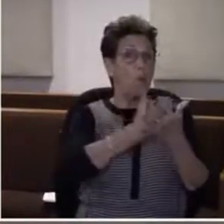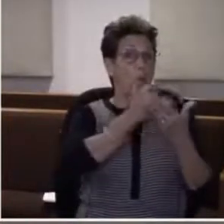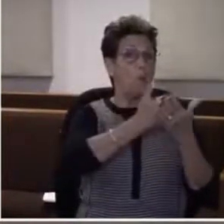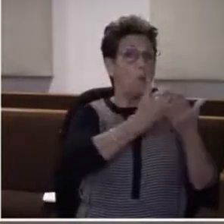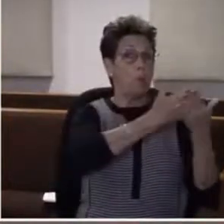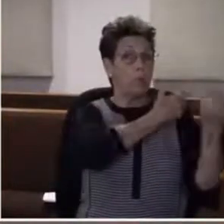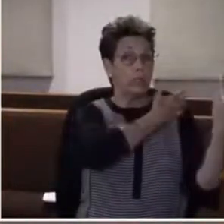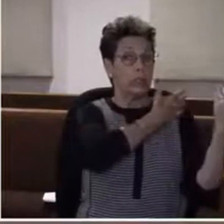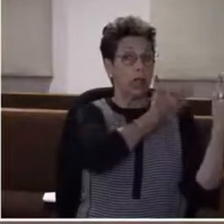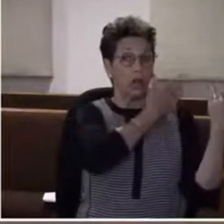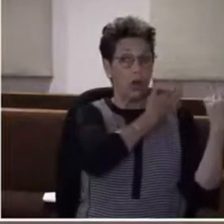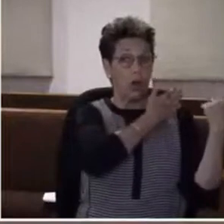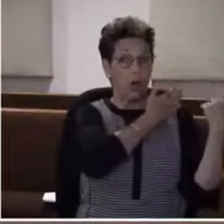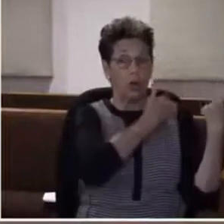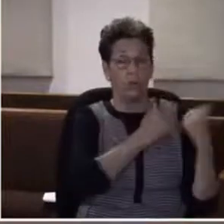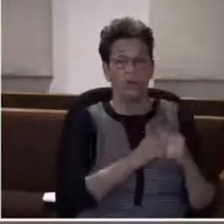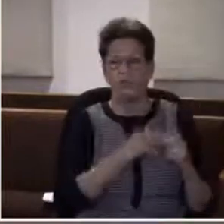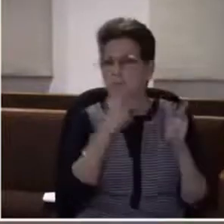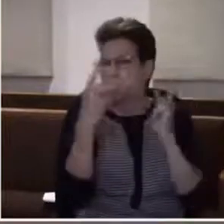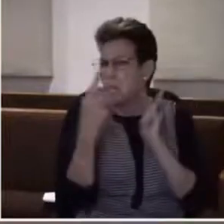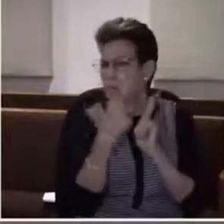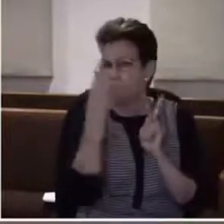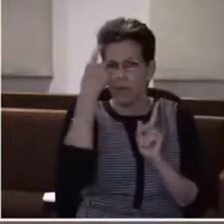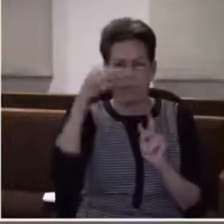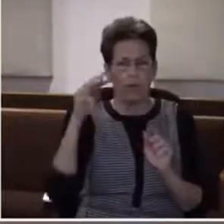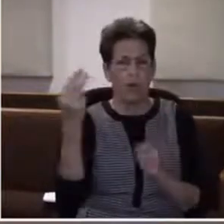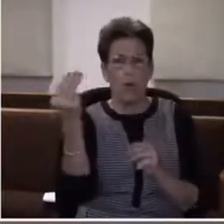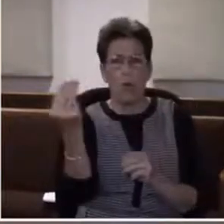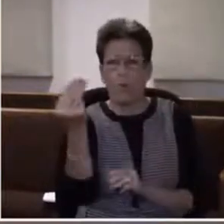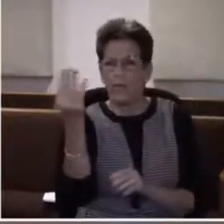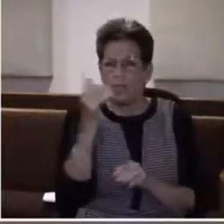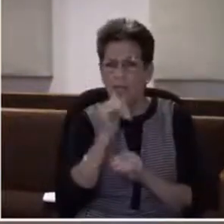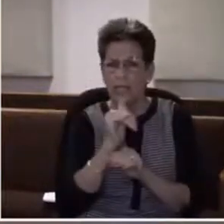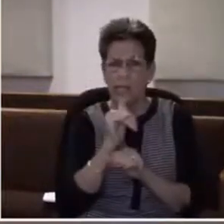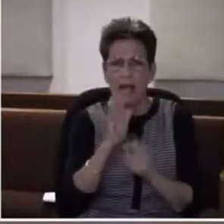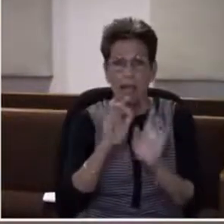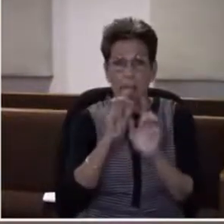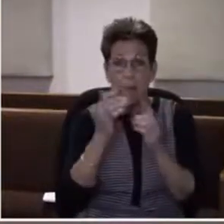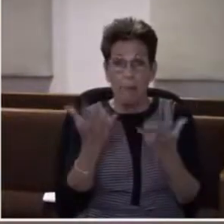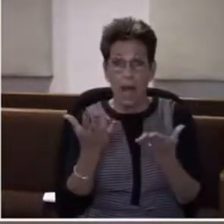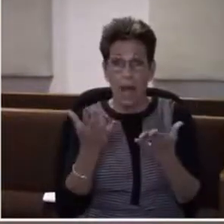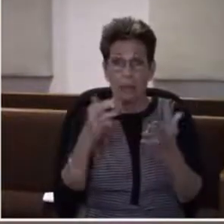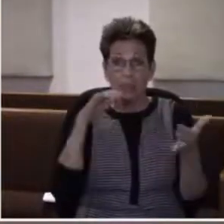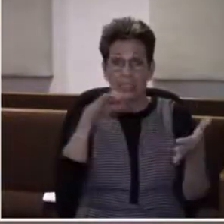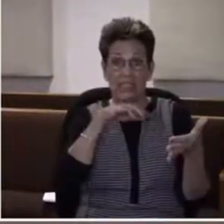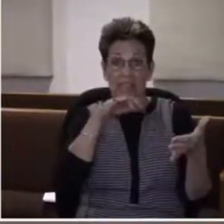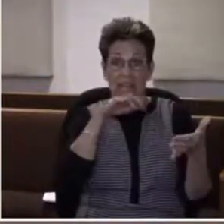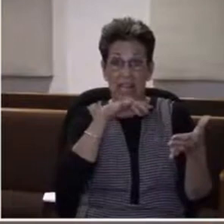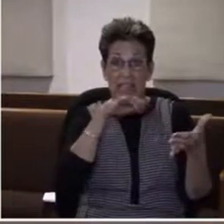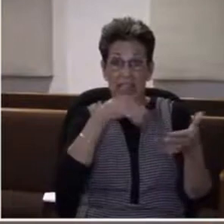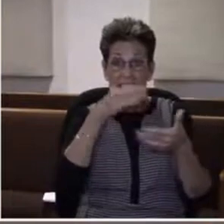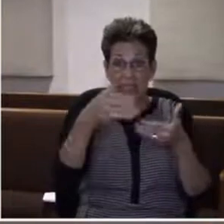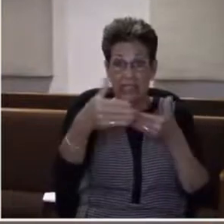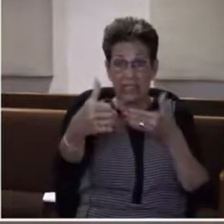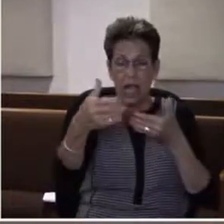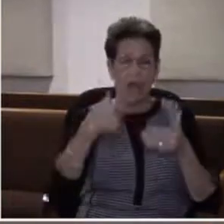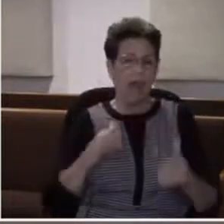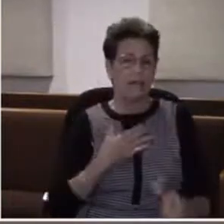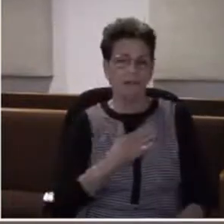for a Wednesday night Bible study series. I have enjoyed